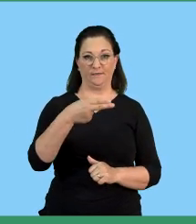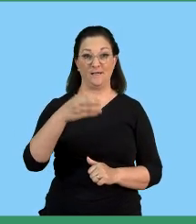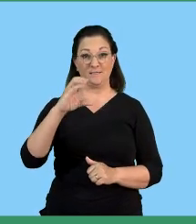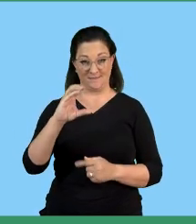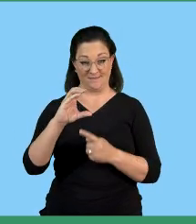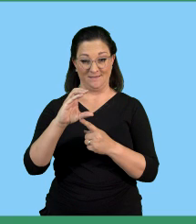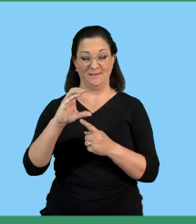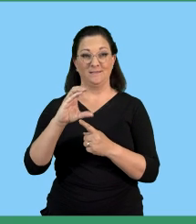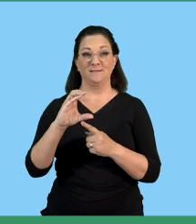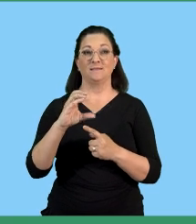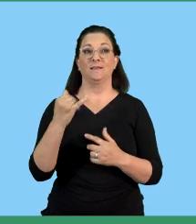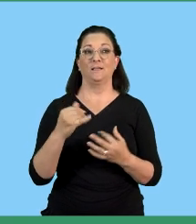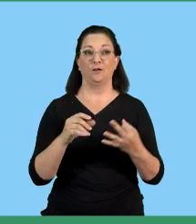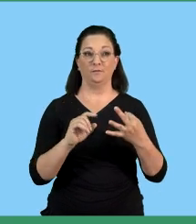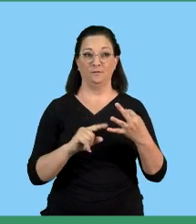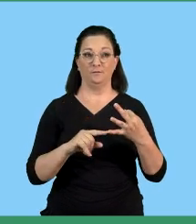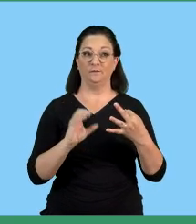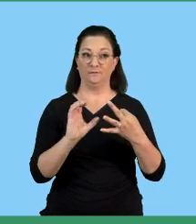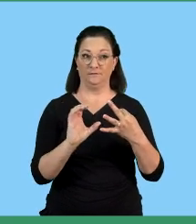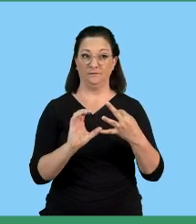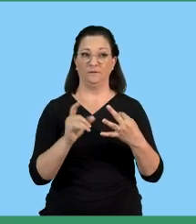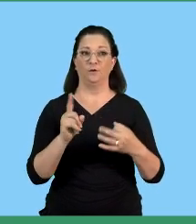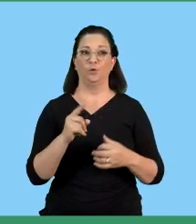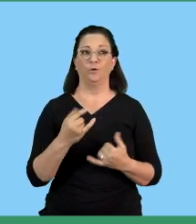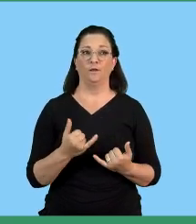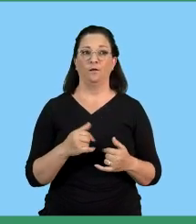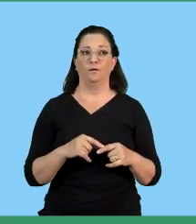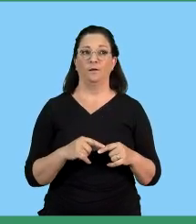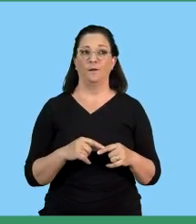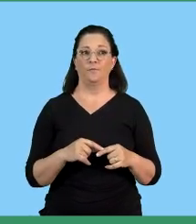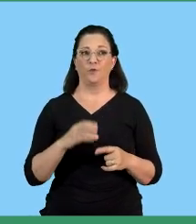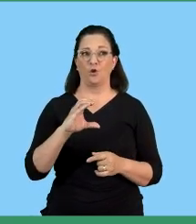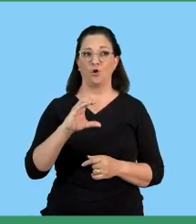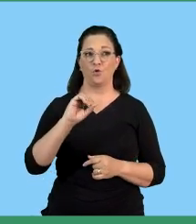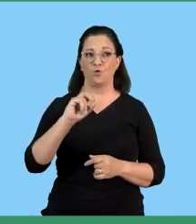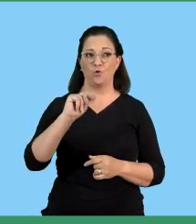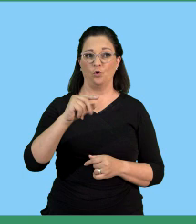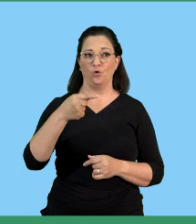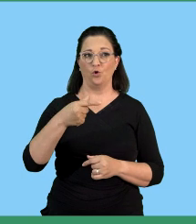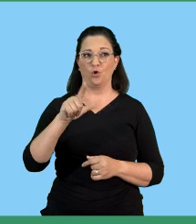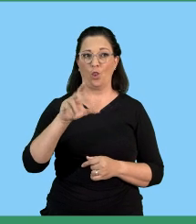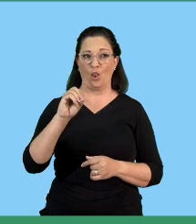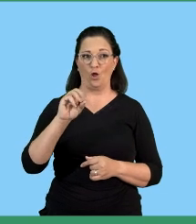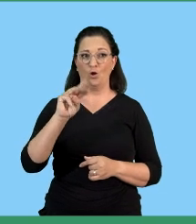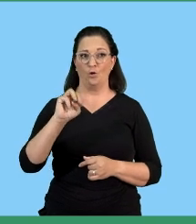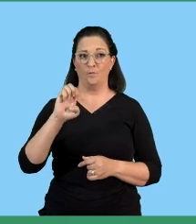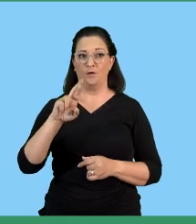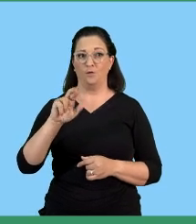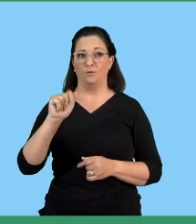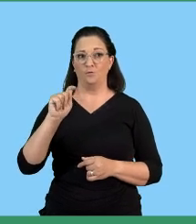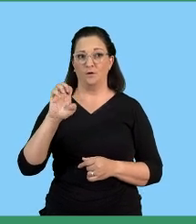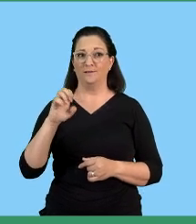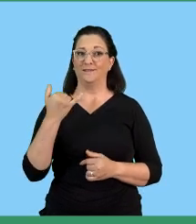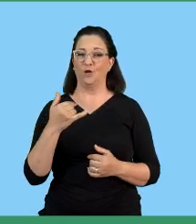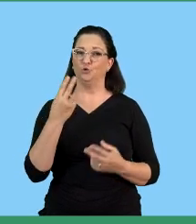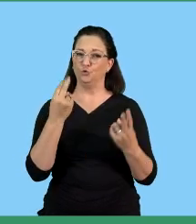said CHC. The last one is conglomerate diversification. The business adds new product. Don't forget when I started, I said we are